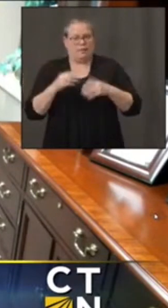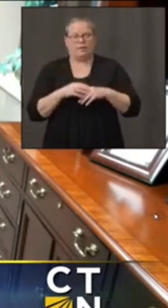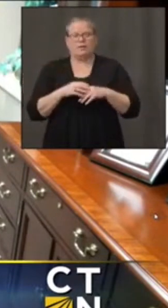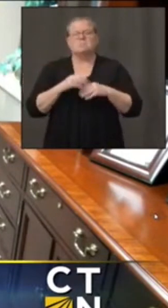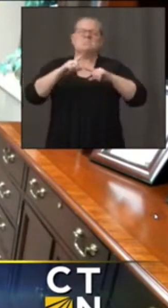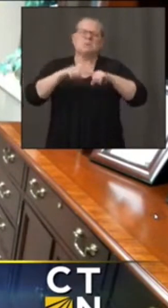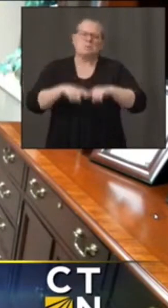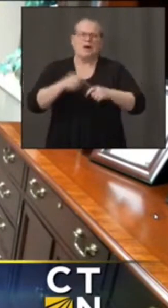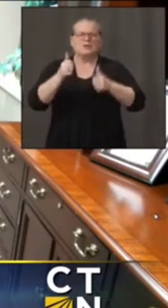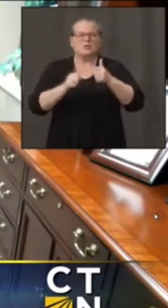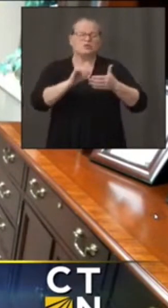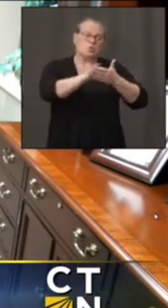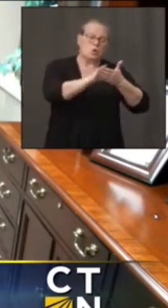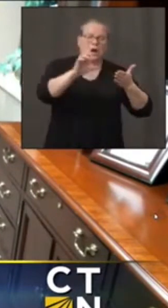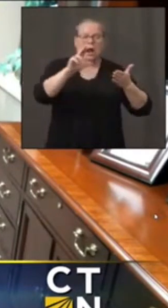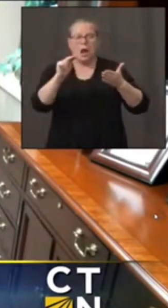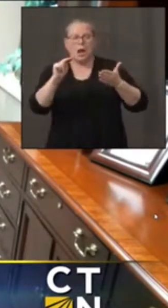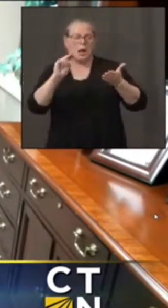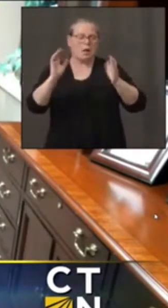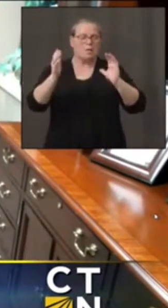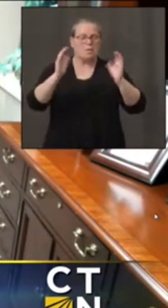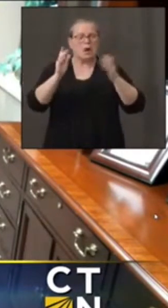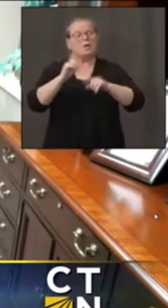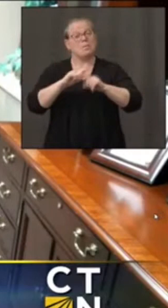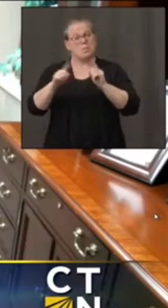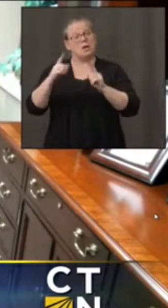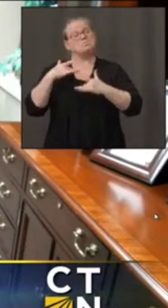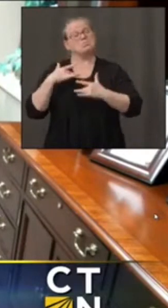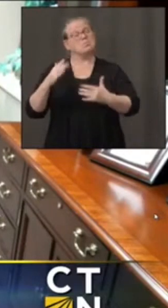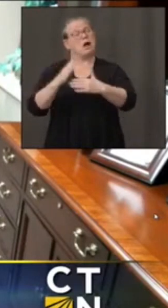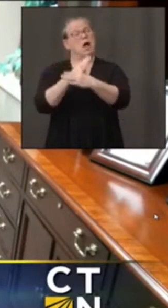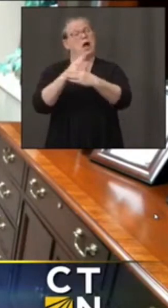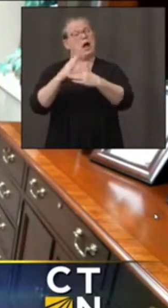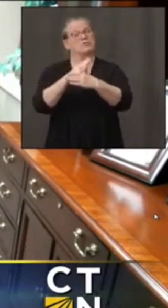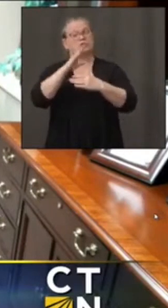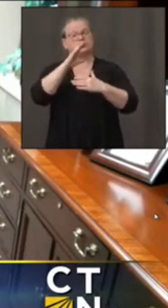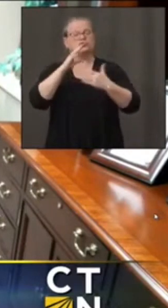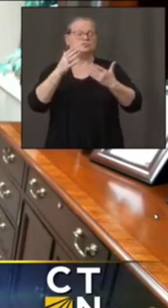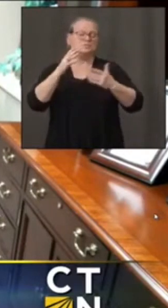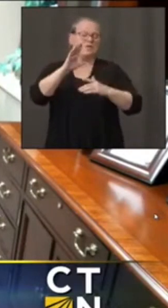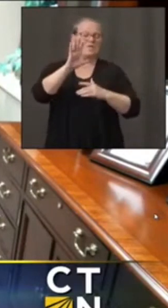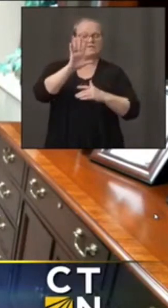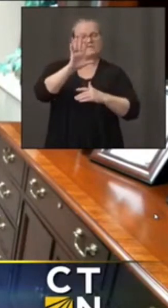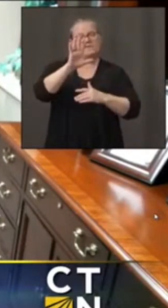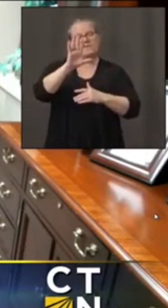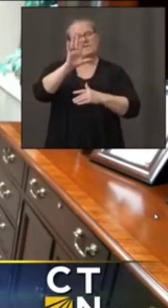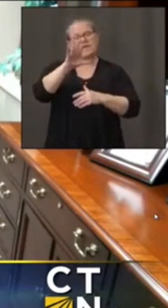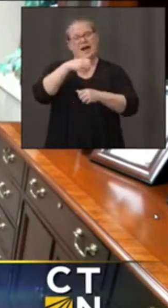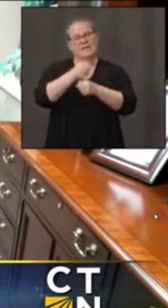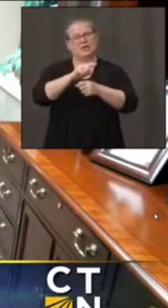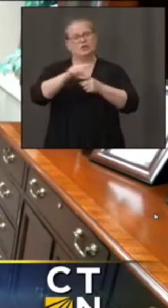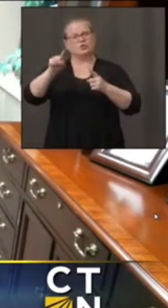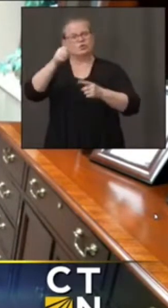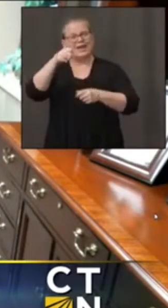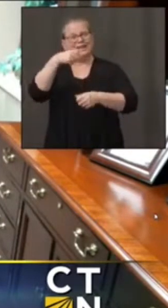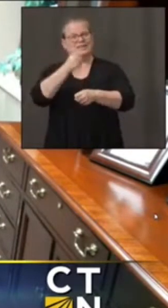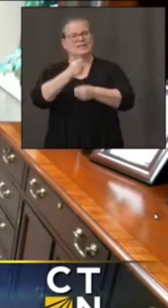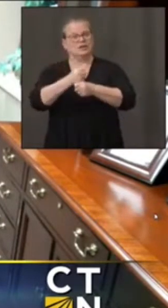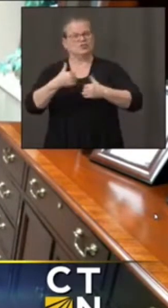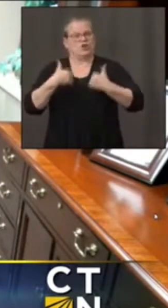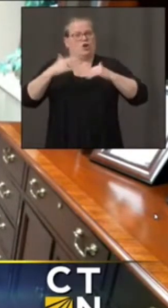younger. And what that means is there are fewer comorbidities. Another important difference, I